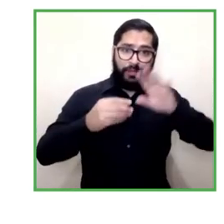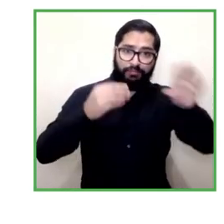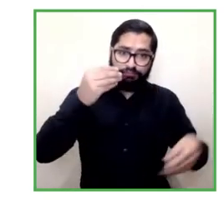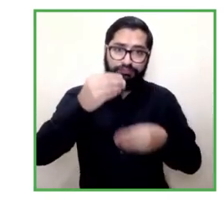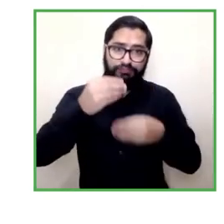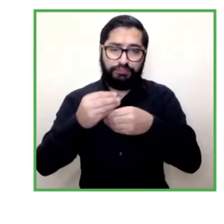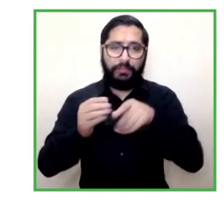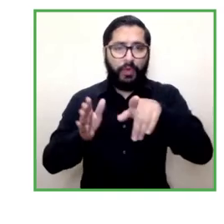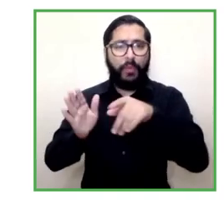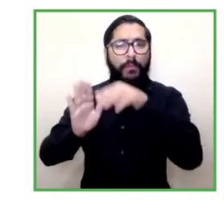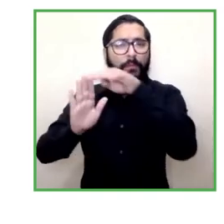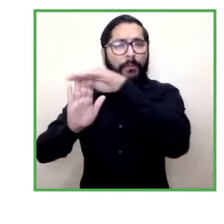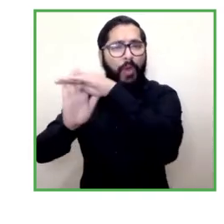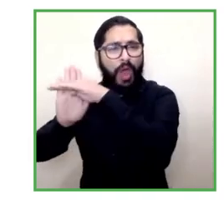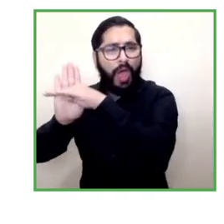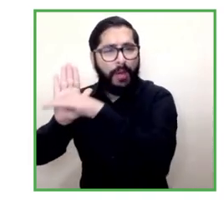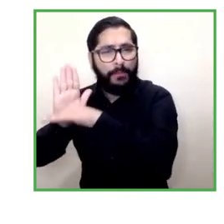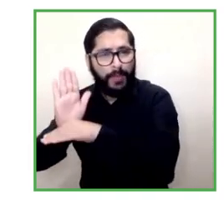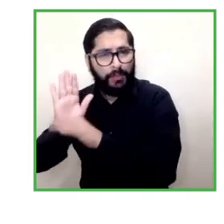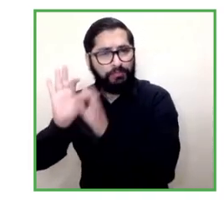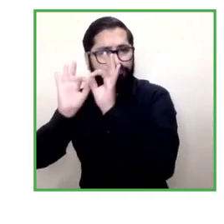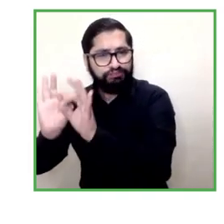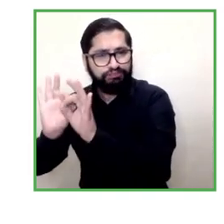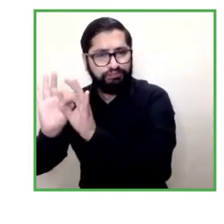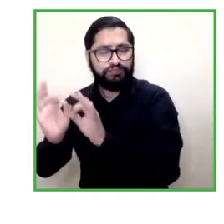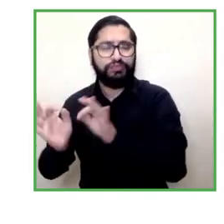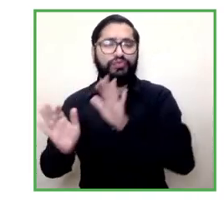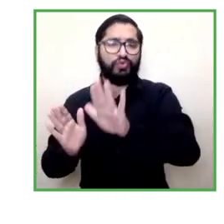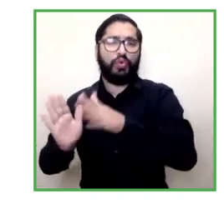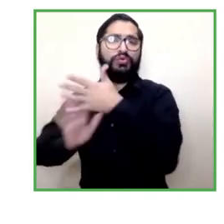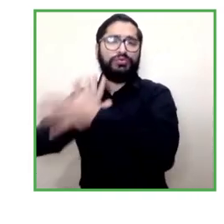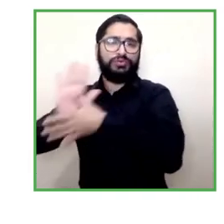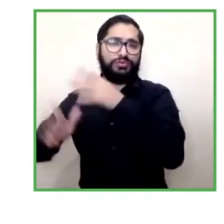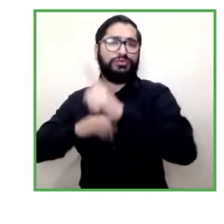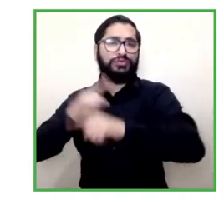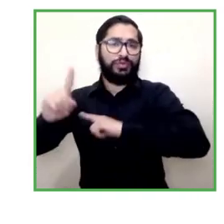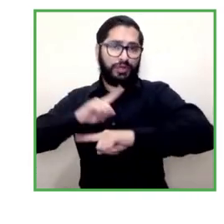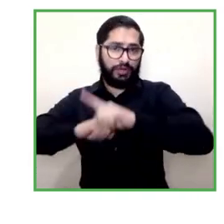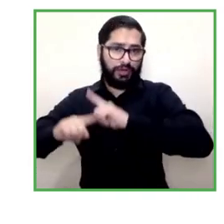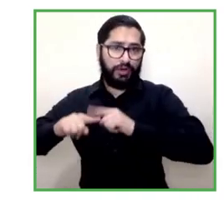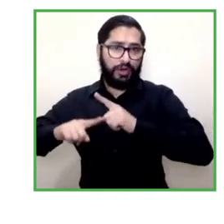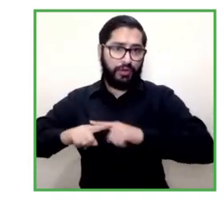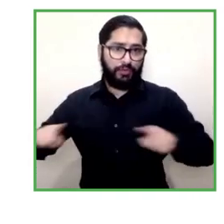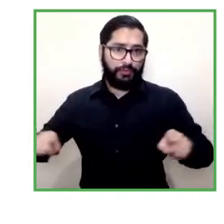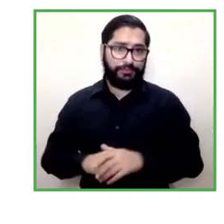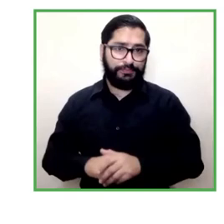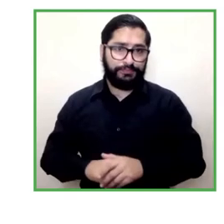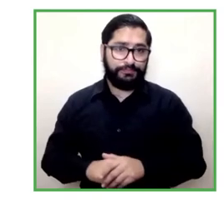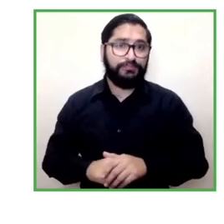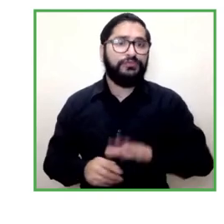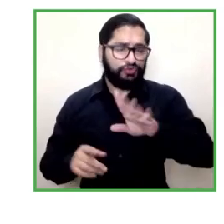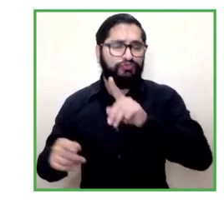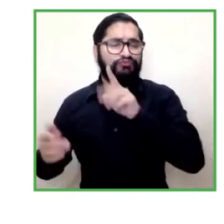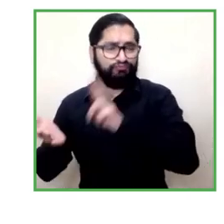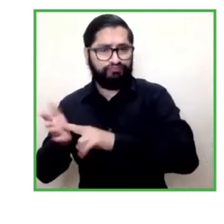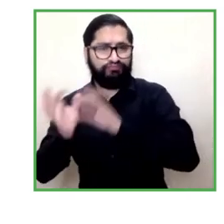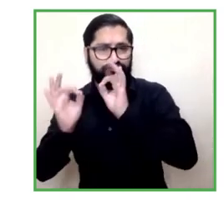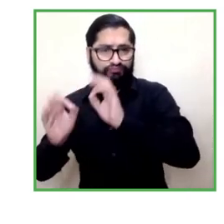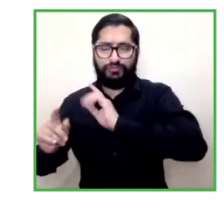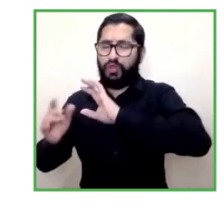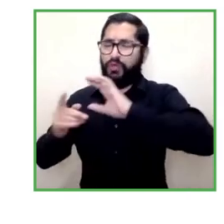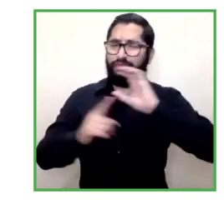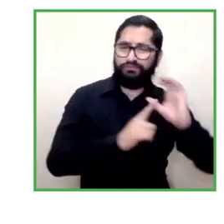Wow. Sí, me imagino, ¿verdad? Como las distintas culturas. Yes, I can see the different cultures, how the different sign